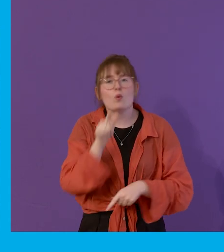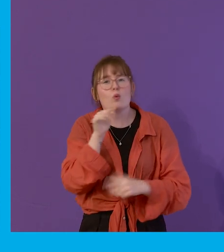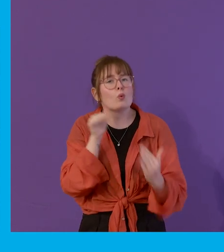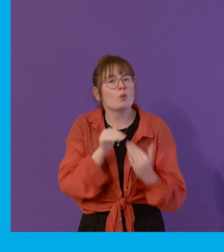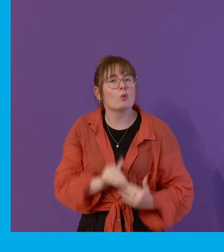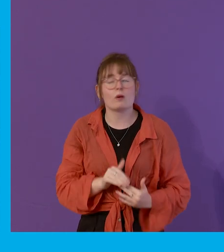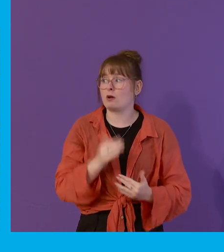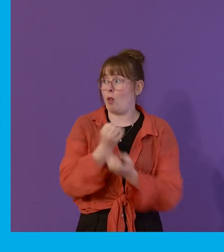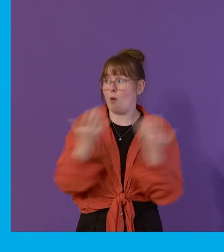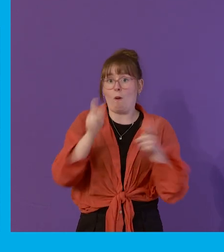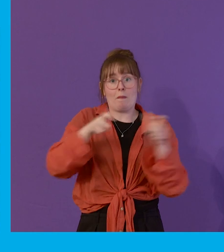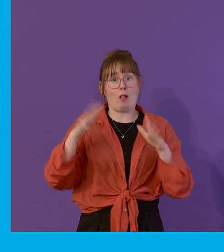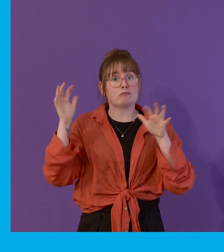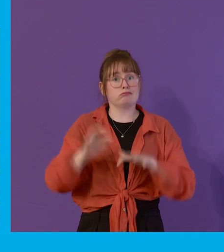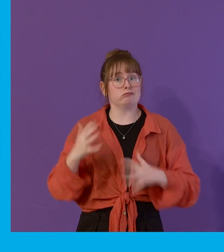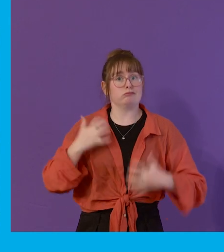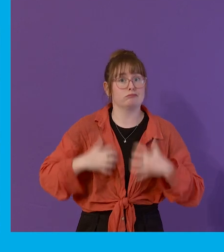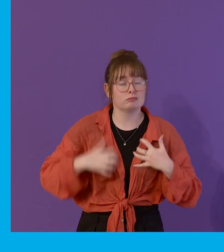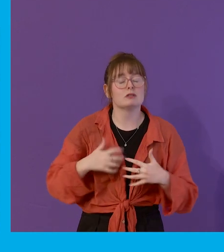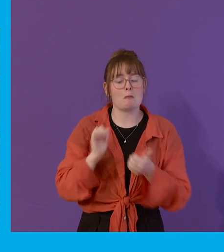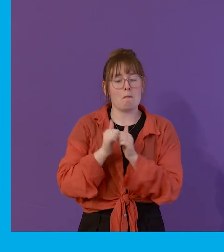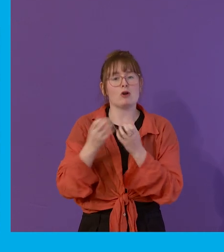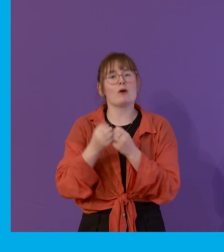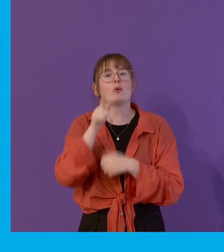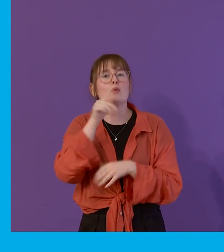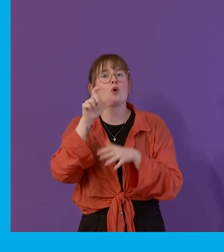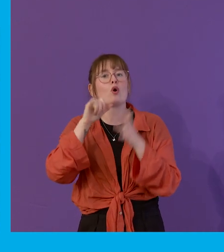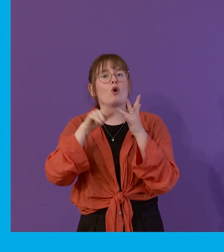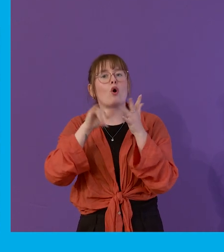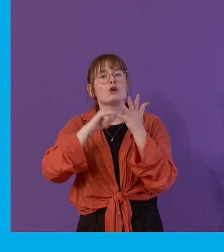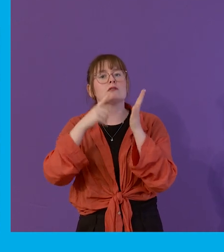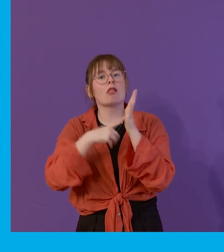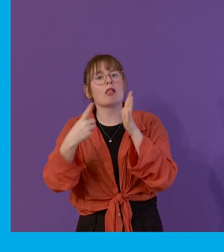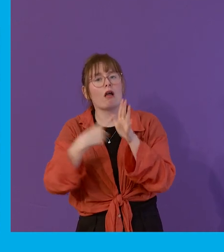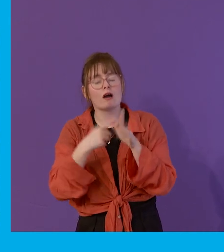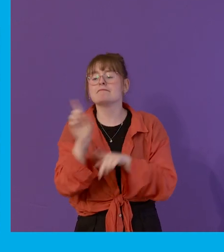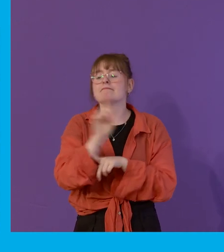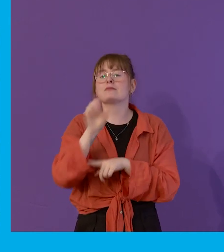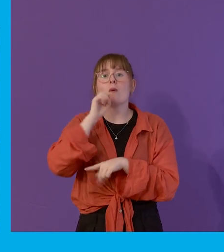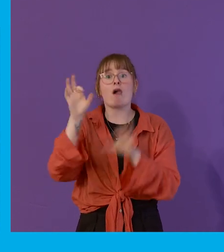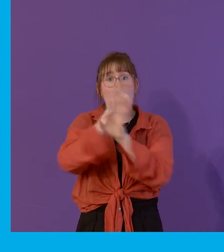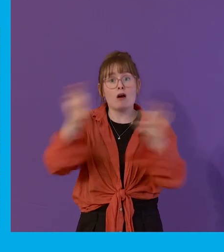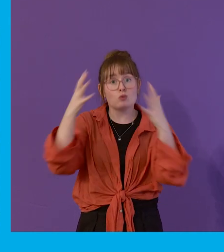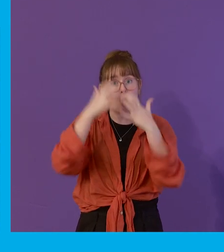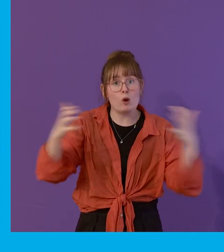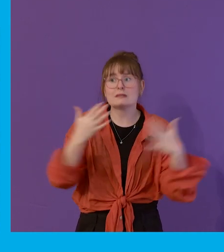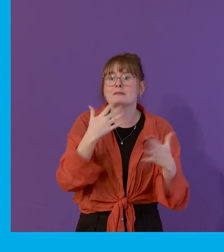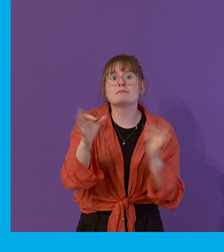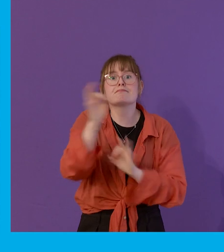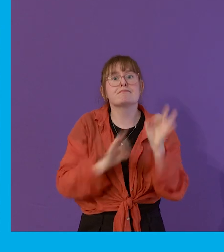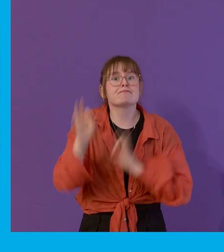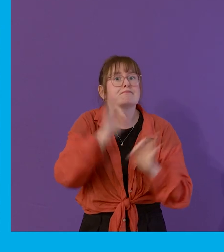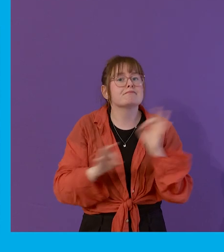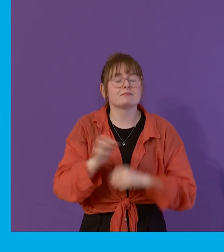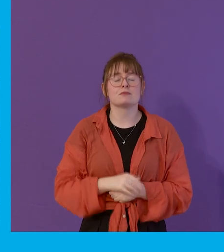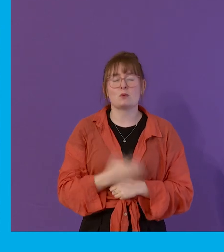are interested in this topic. And this is in partnership with COSLA. And later, I'll be inviting you to get involved with your questions and